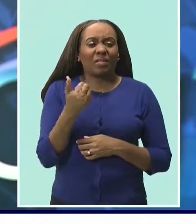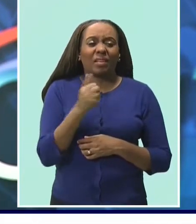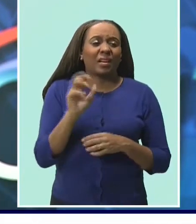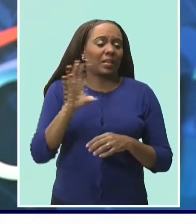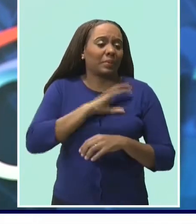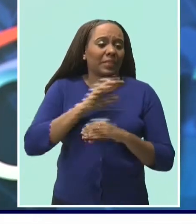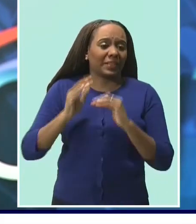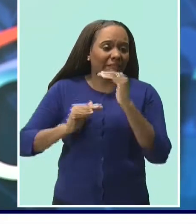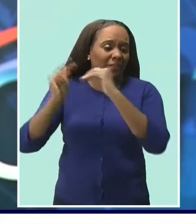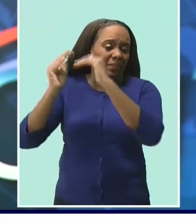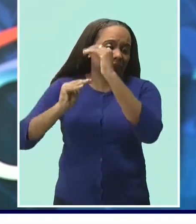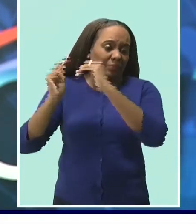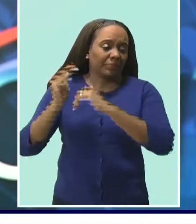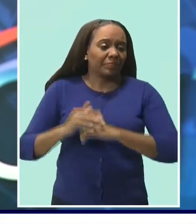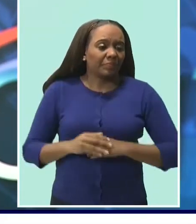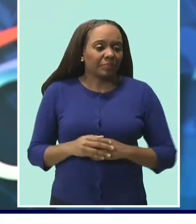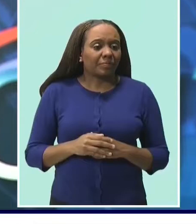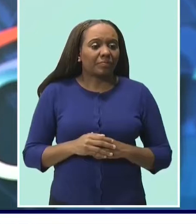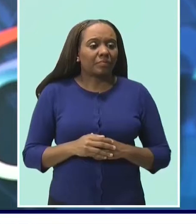1-800-8477, or any police station.